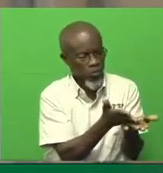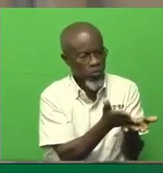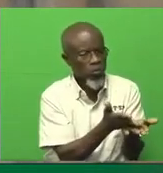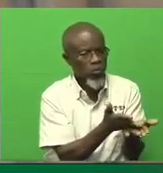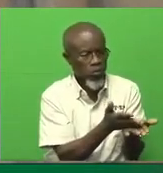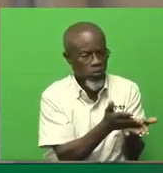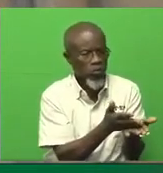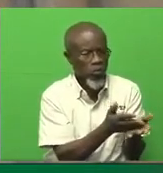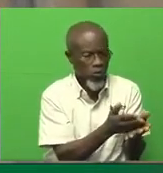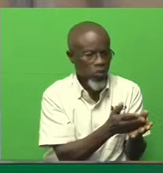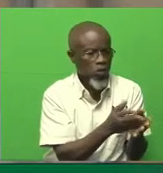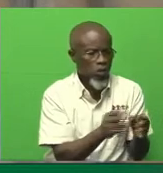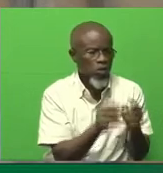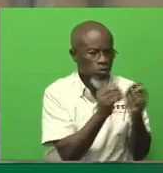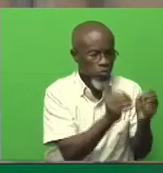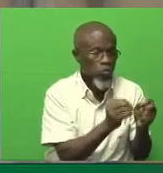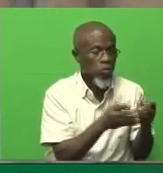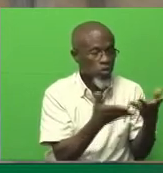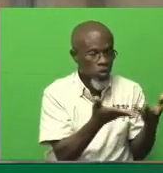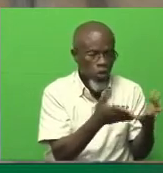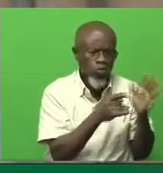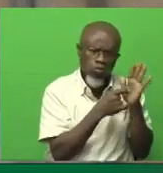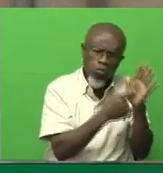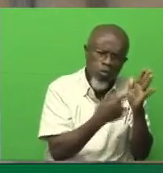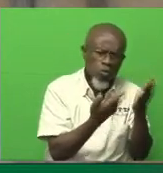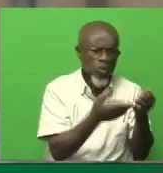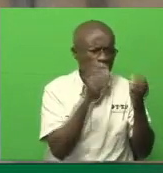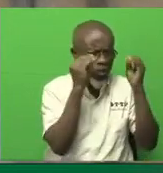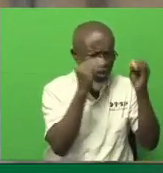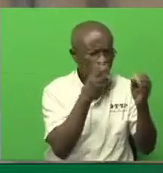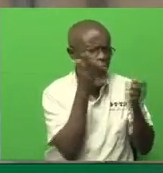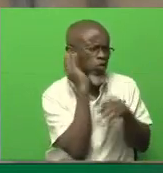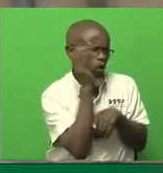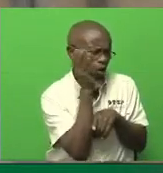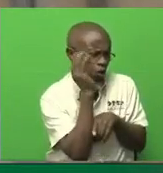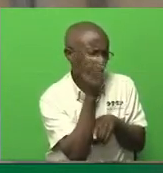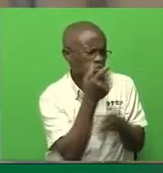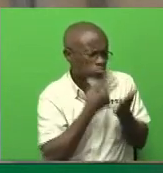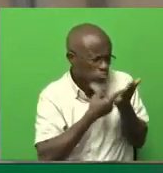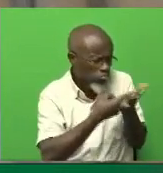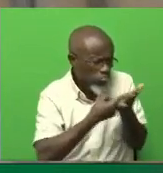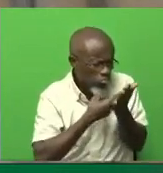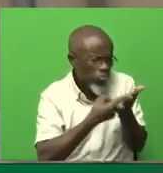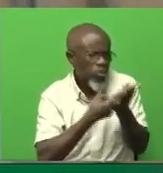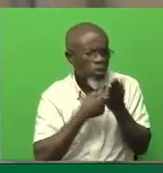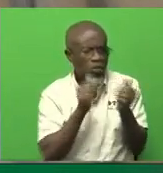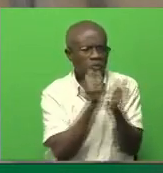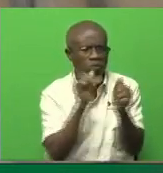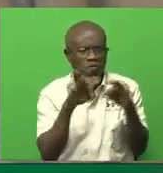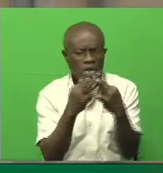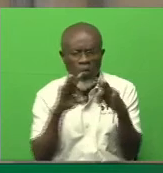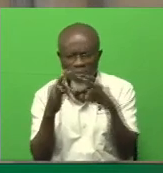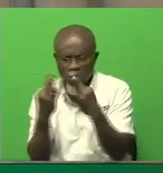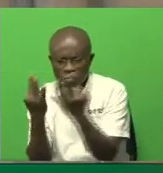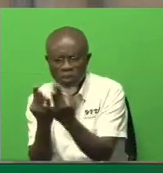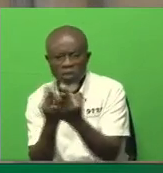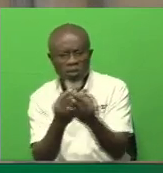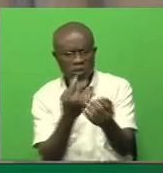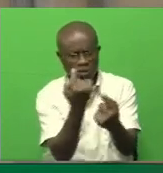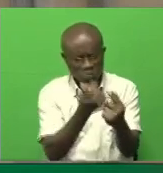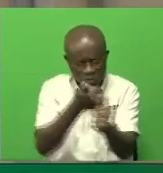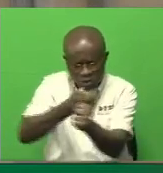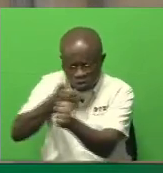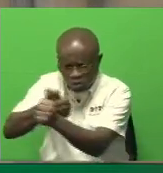hearts and minds of villages and communities to talk to people family by family one by one